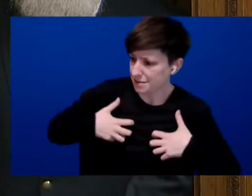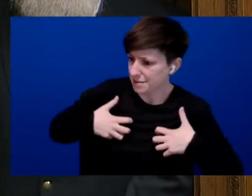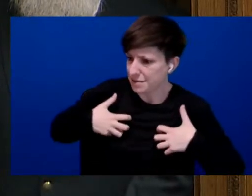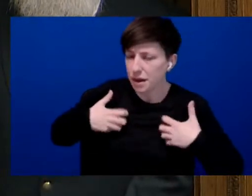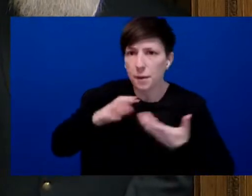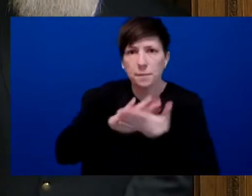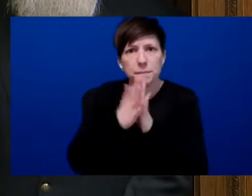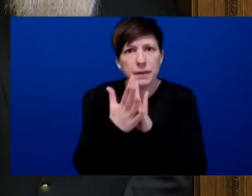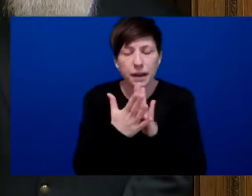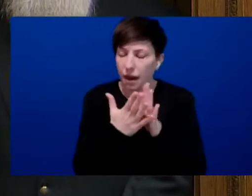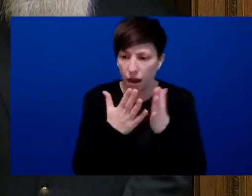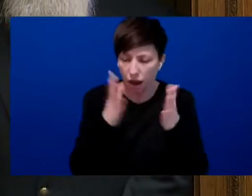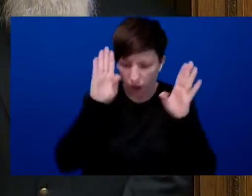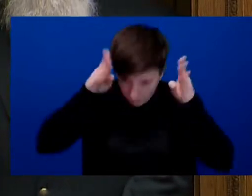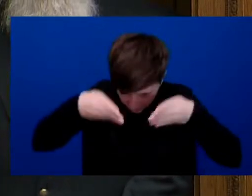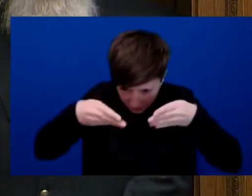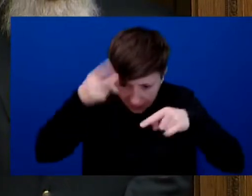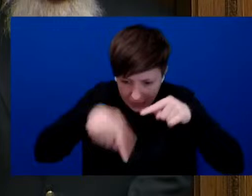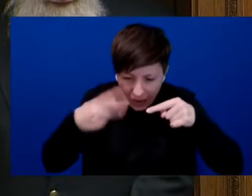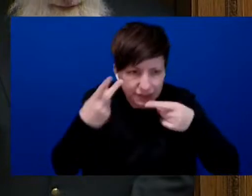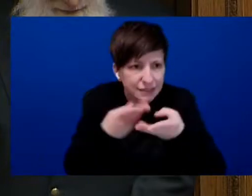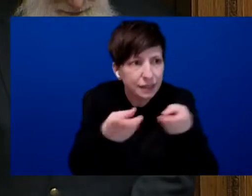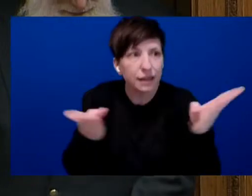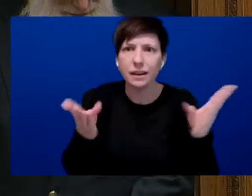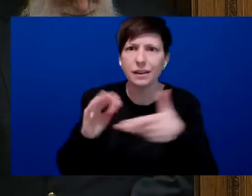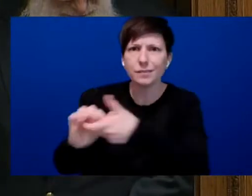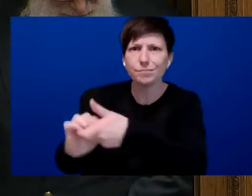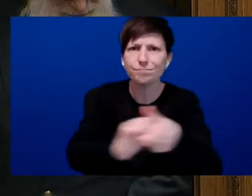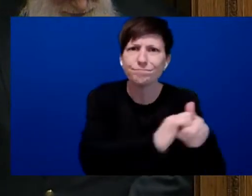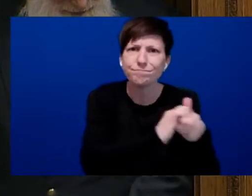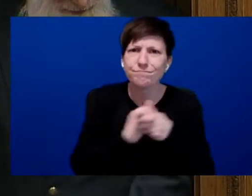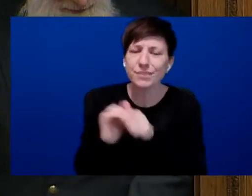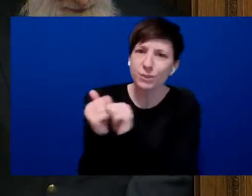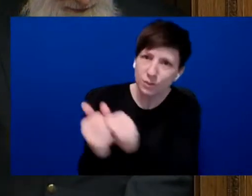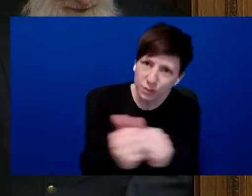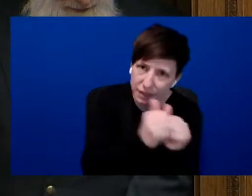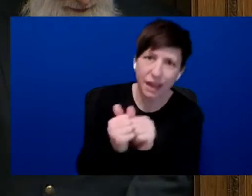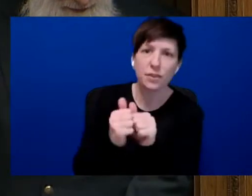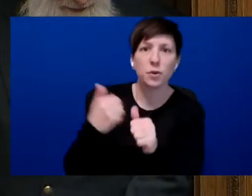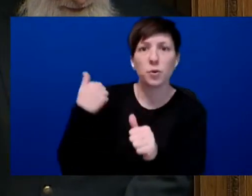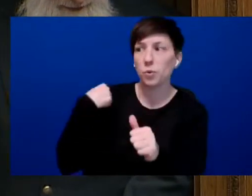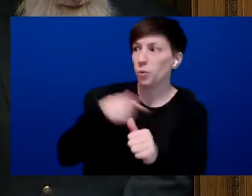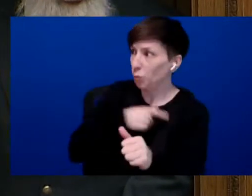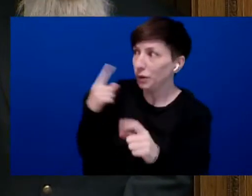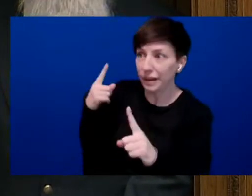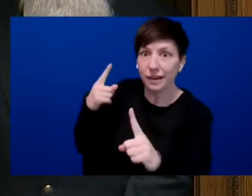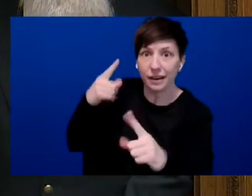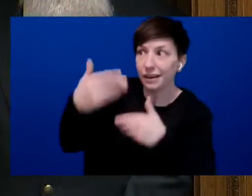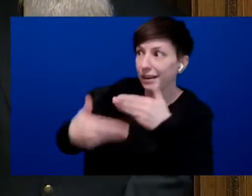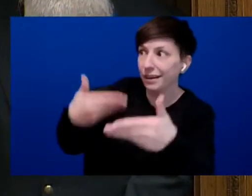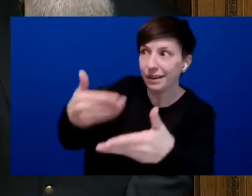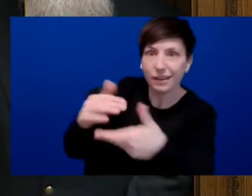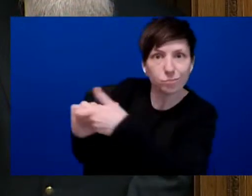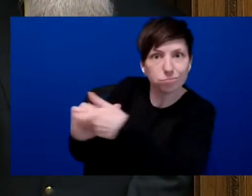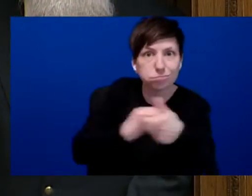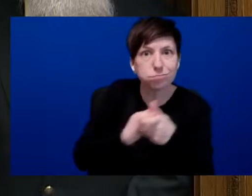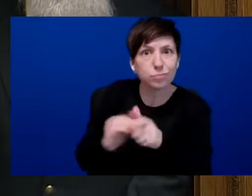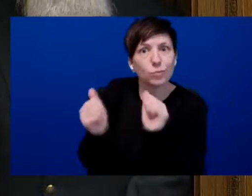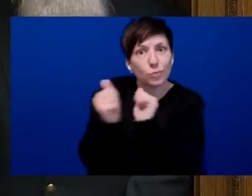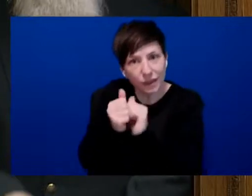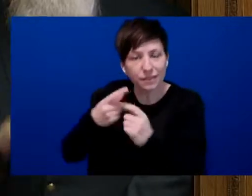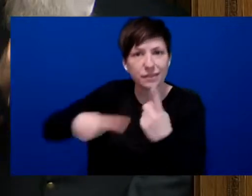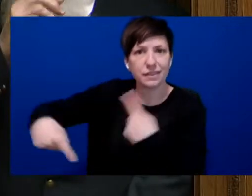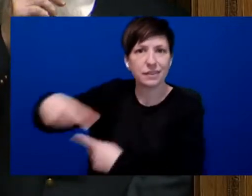So I want to thank you for inviting me here to invoke a blessing in this house, because it holds great integrity for our